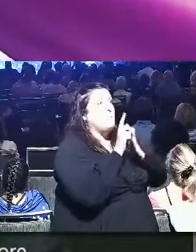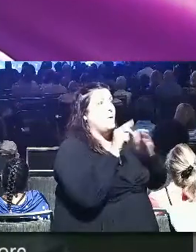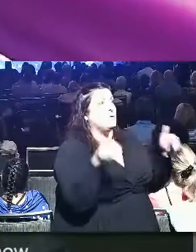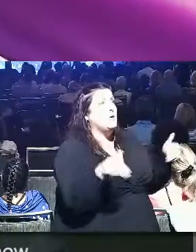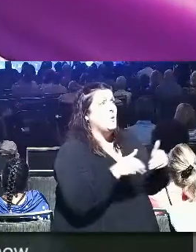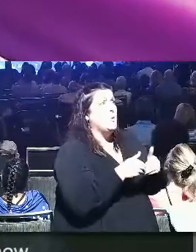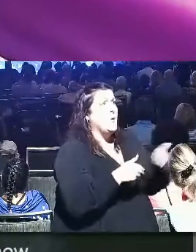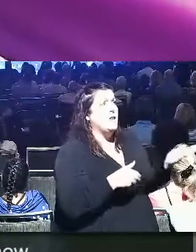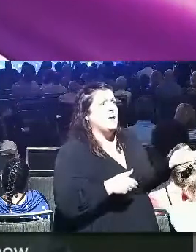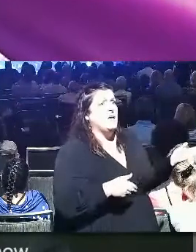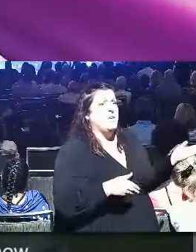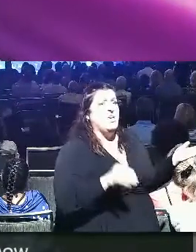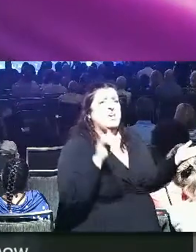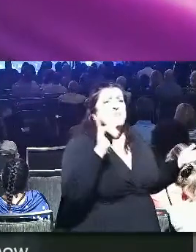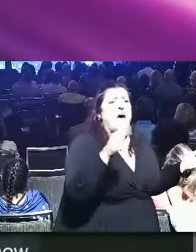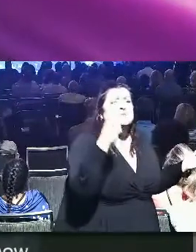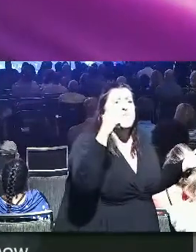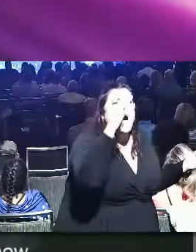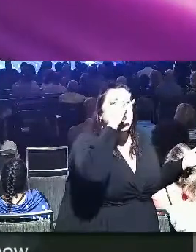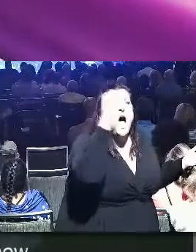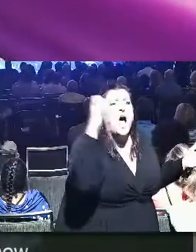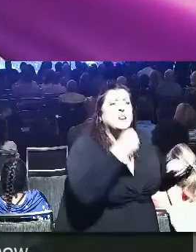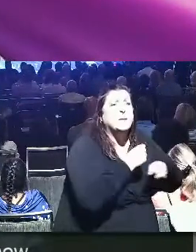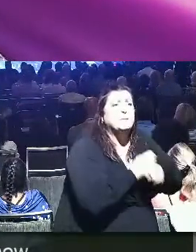yelling, man, that is one ugly bride.